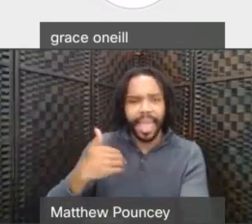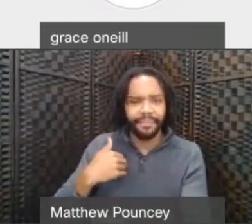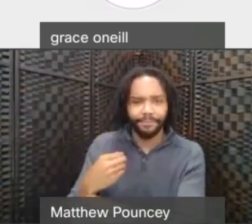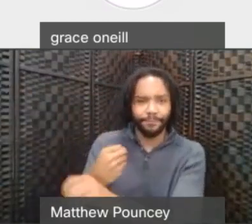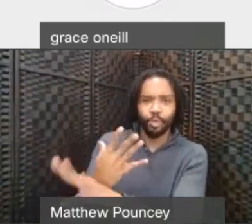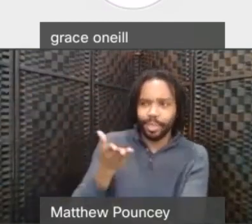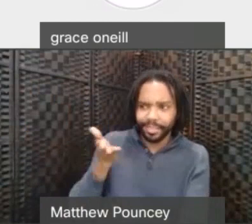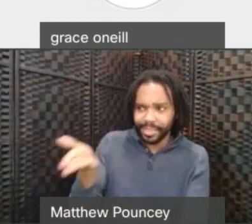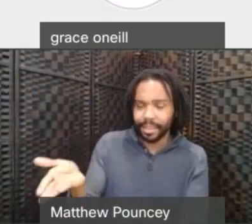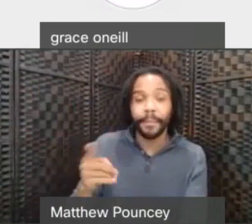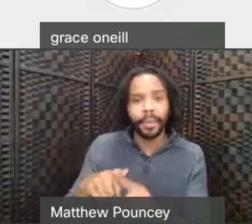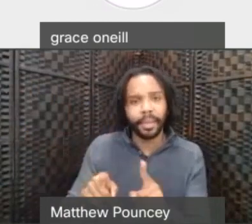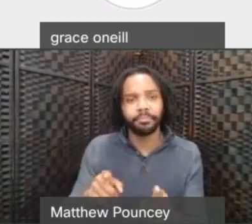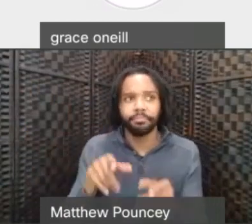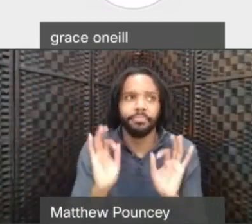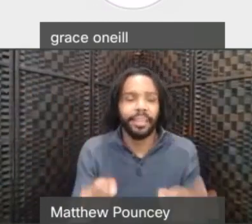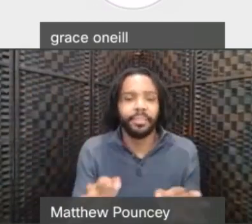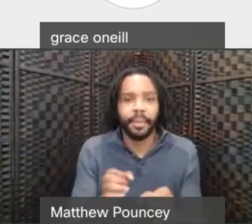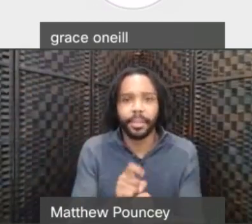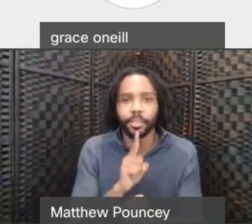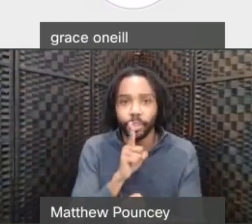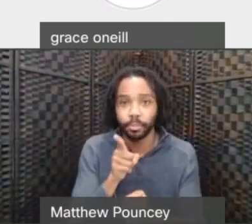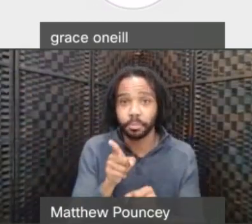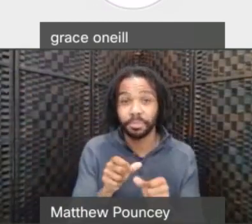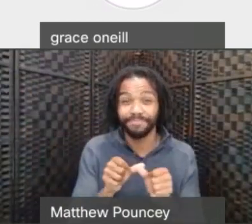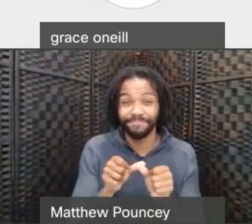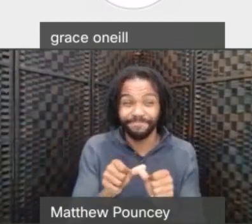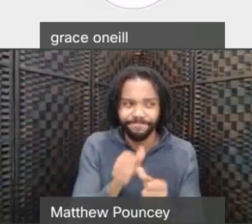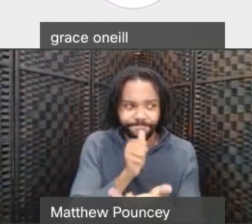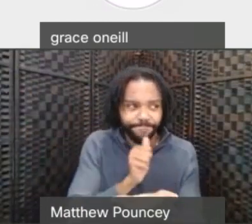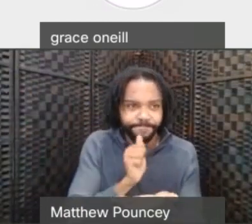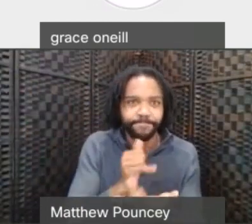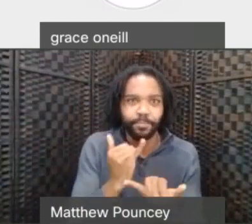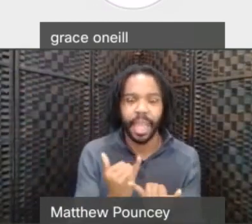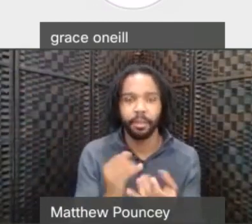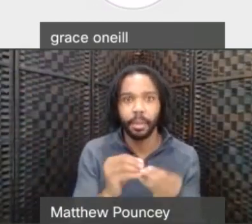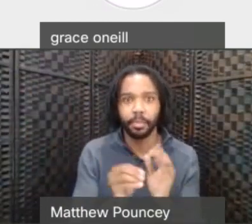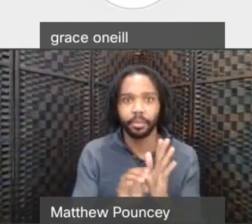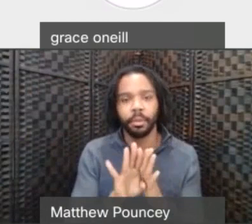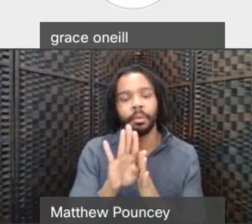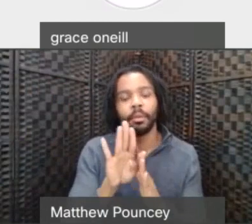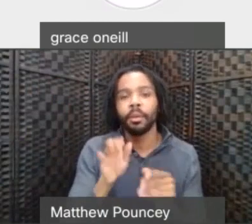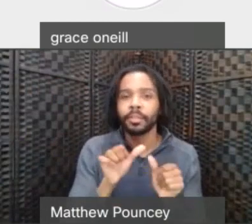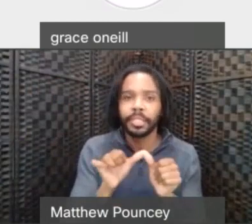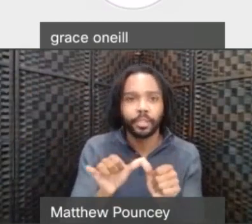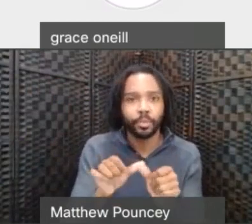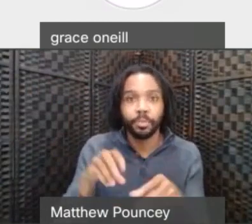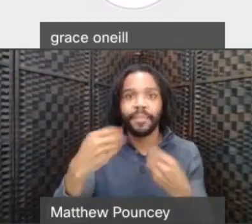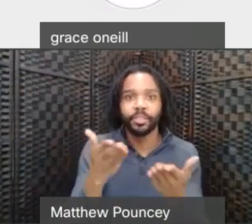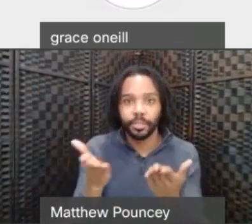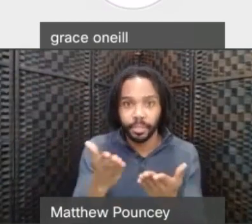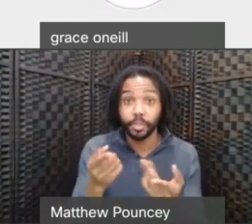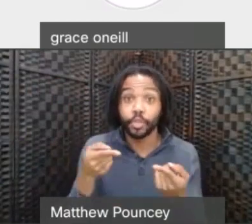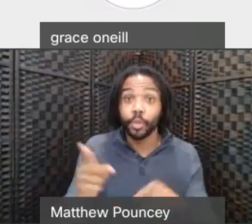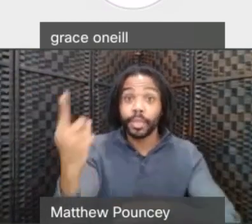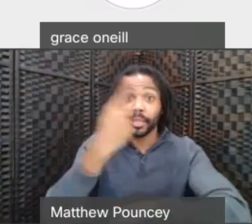to continue for a short period of time while we go through this current surge, continue some kind of services during the day,